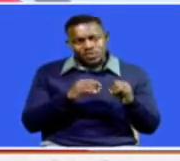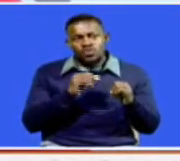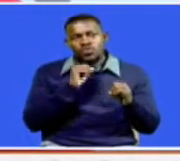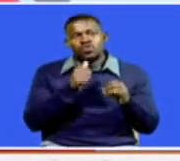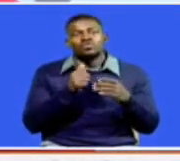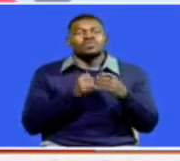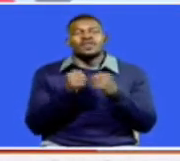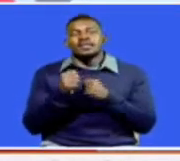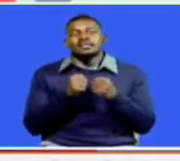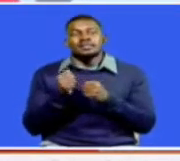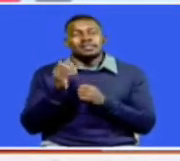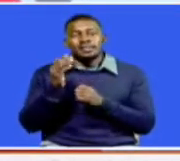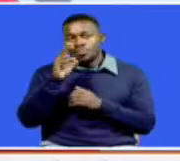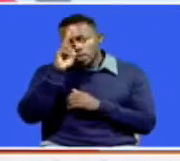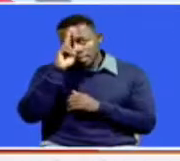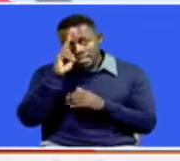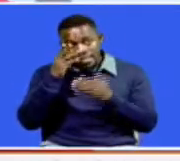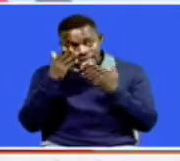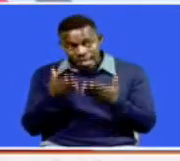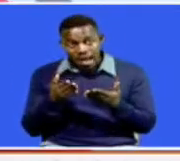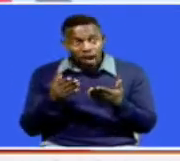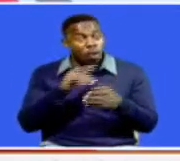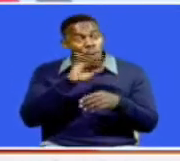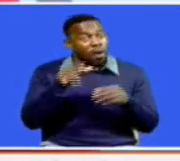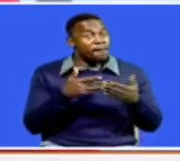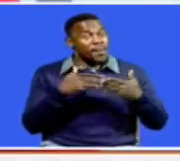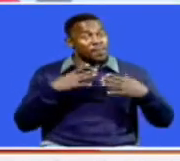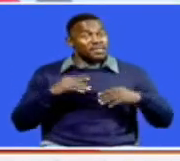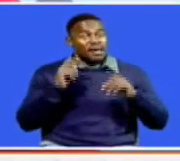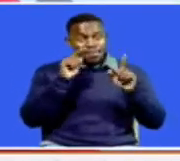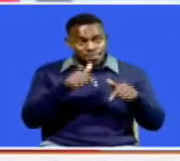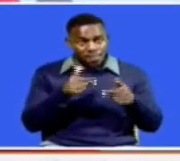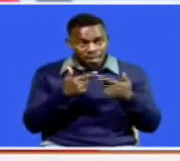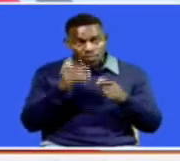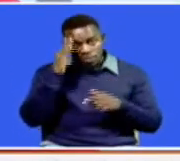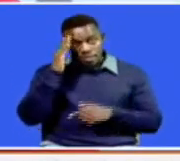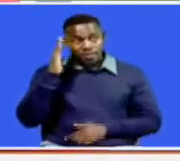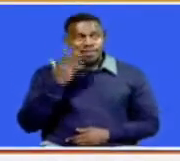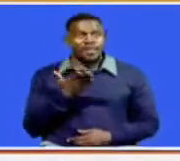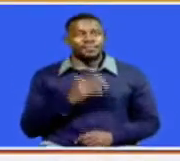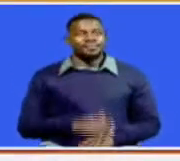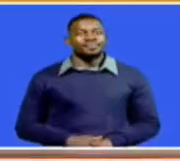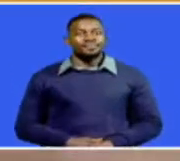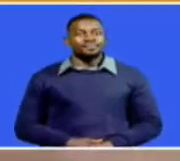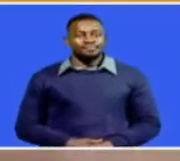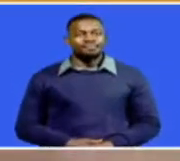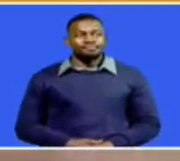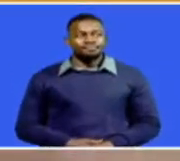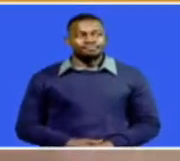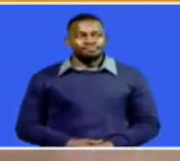improved security. Kila mtu akuje akijua this security. Na mabingwa watetezi.